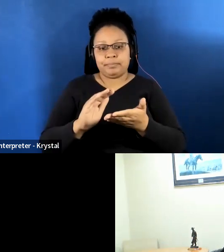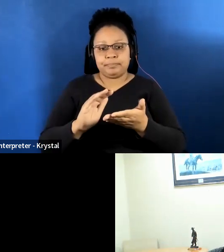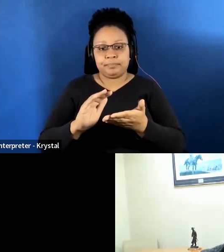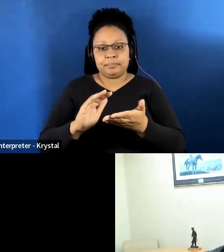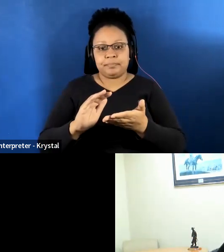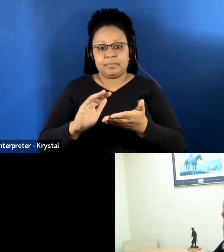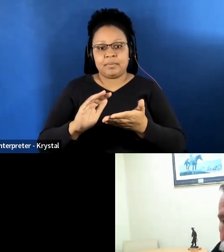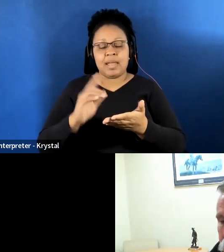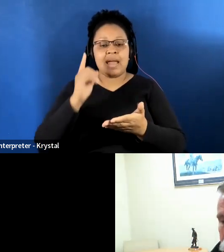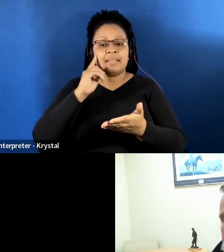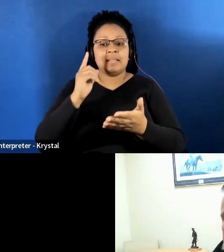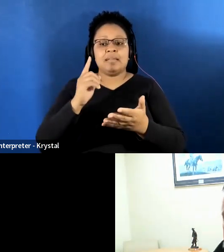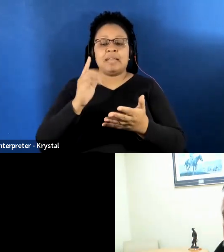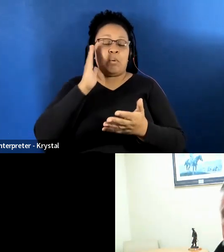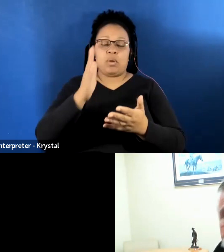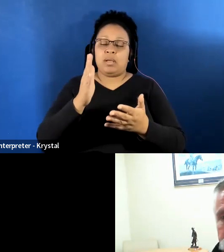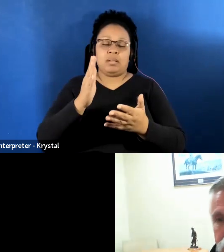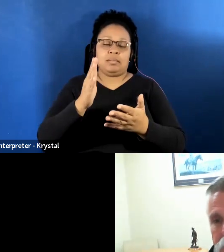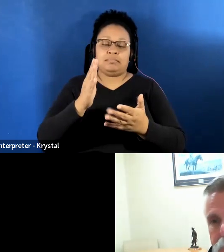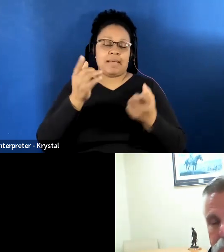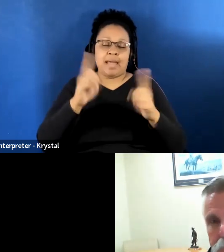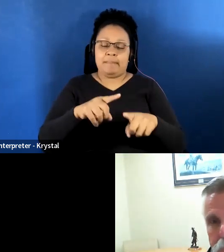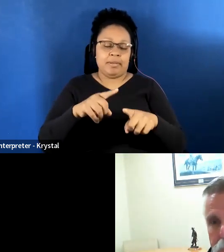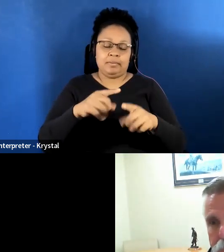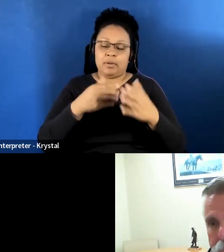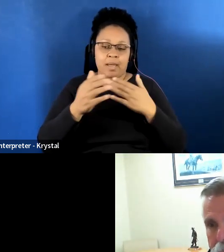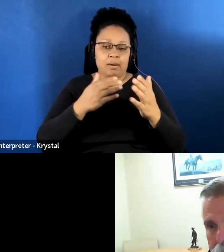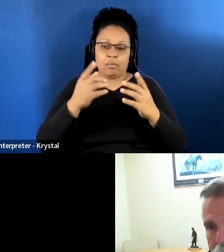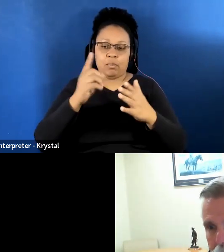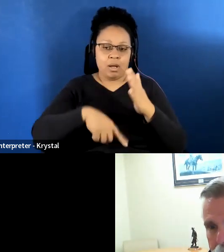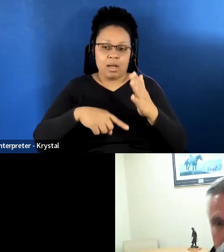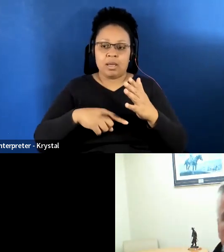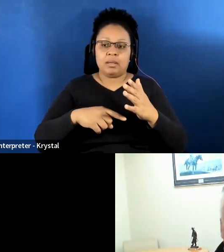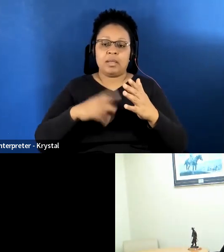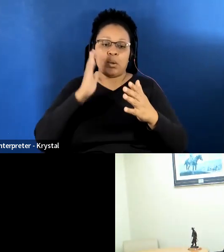I think it's inevitable, and I certainly have encouraged and will continue